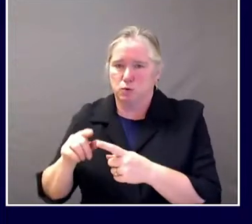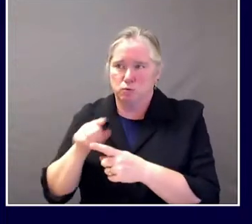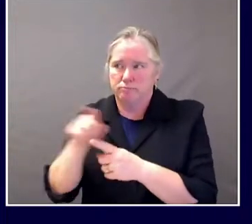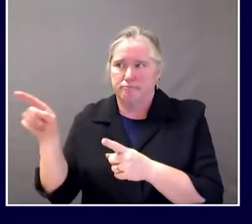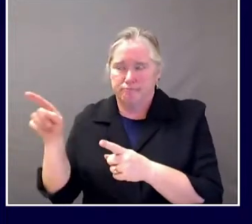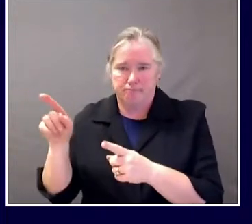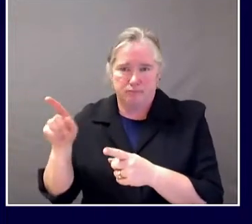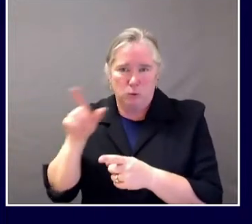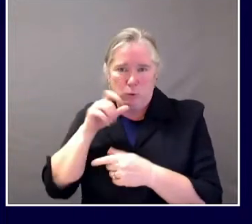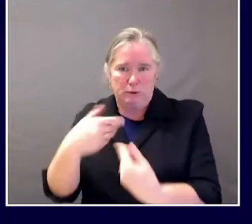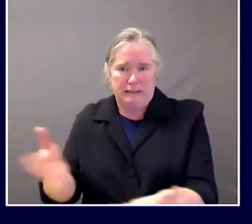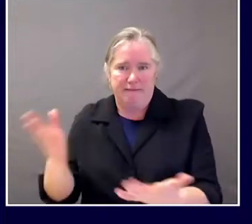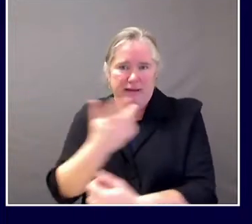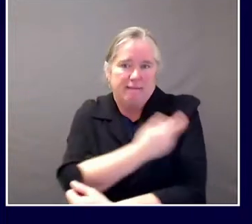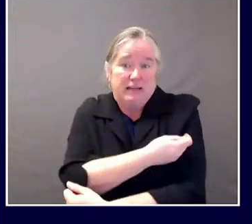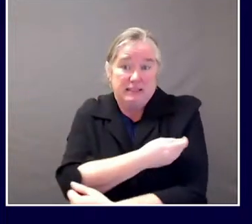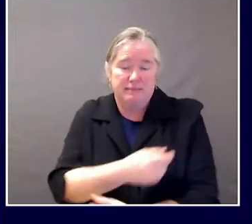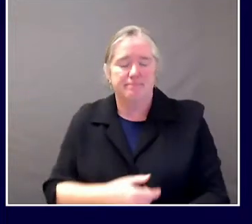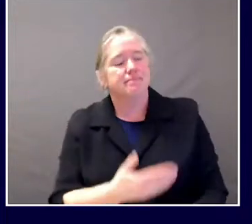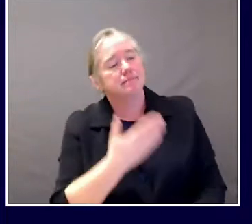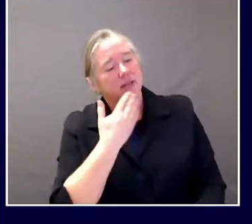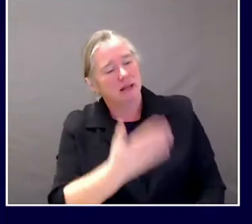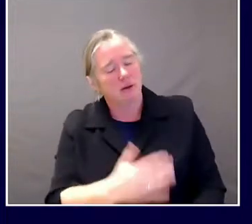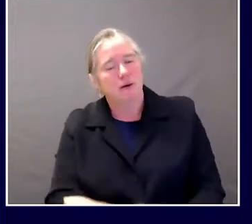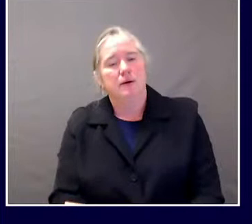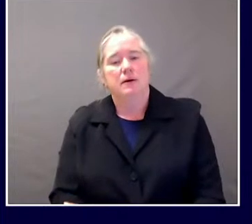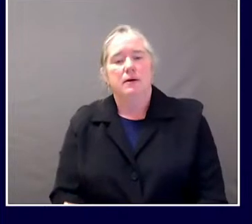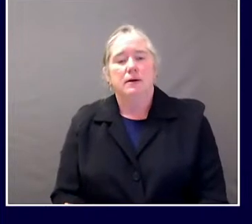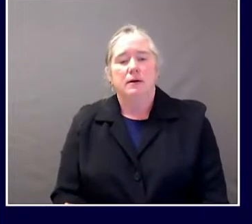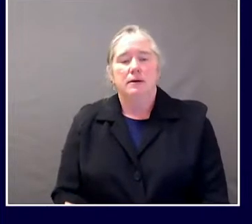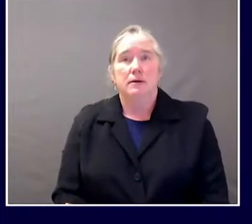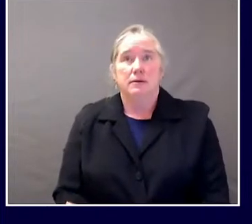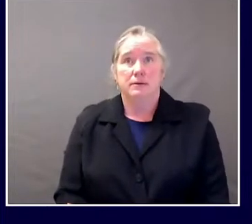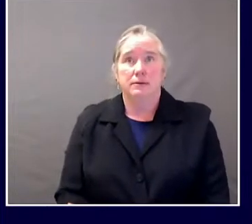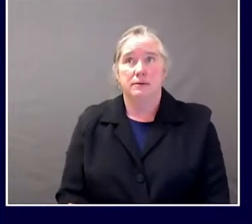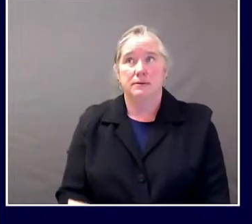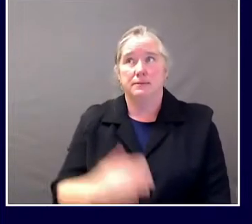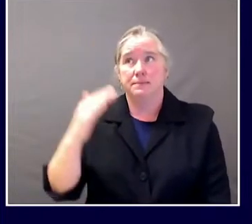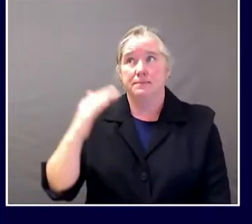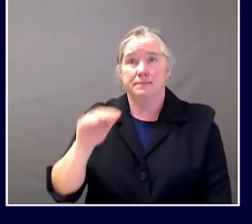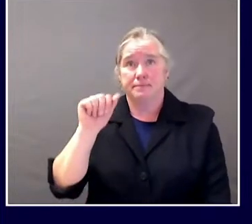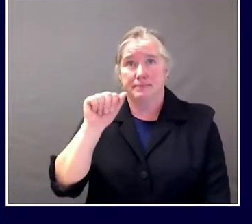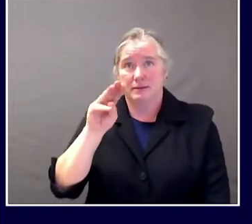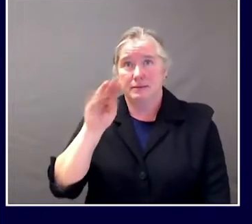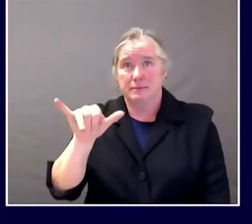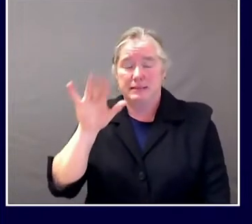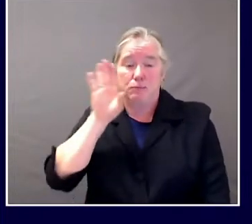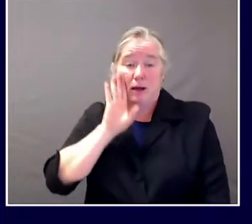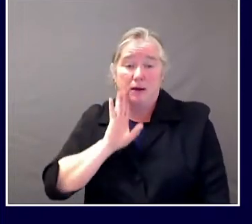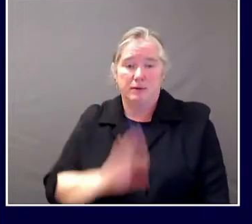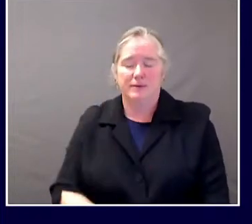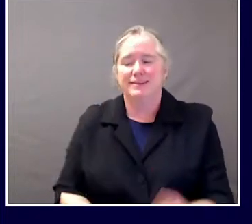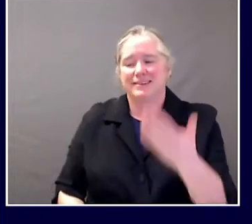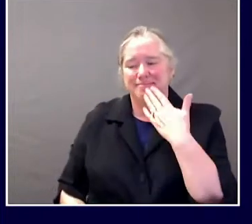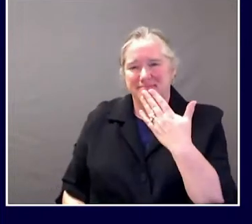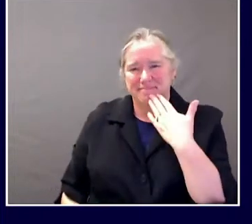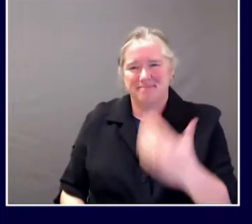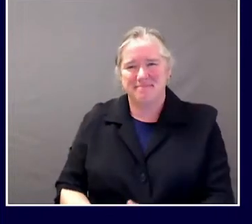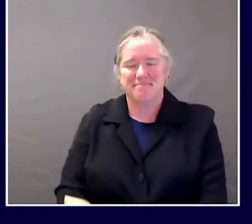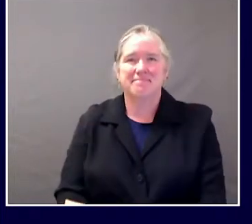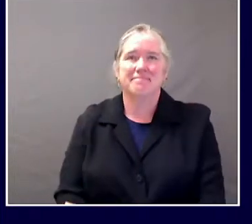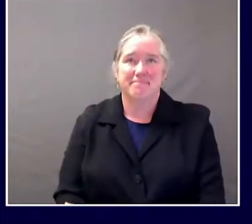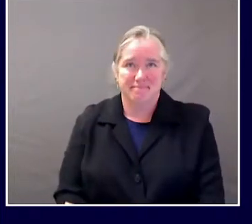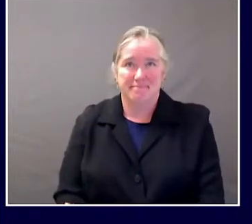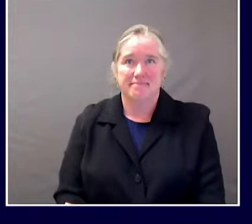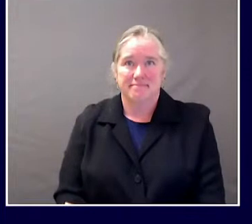Great, thank you. Mm-hmm. I'm going to turn things over to Amy Brown next. Thanks, Dr. Shah. You